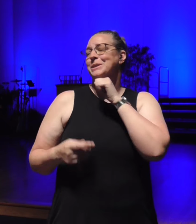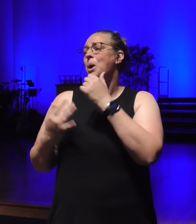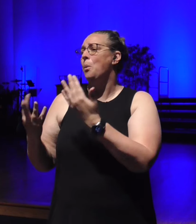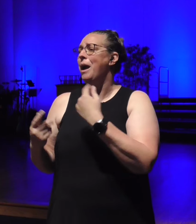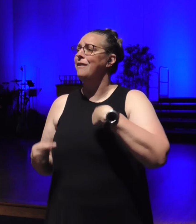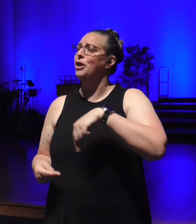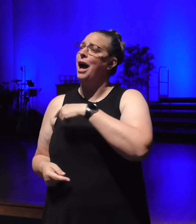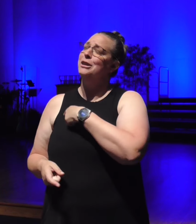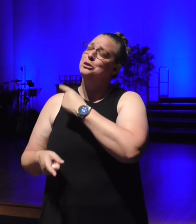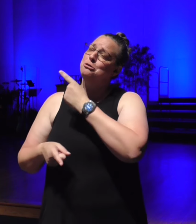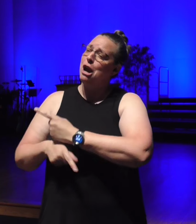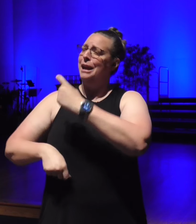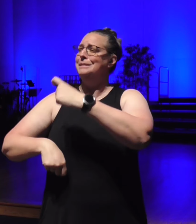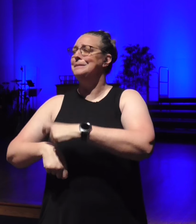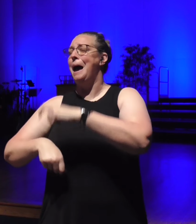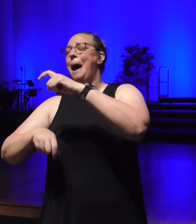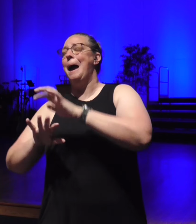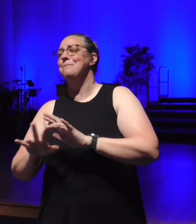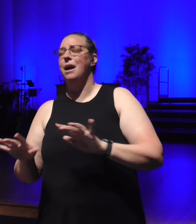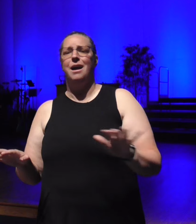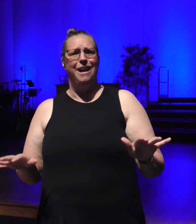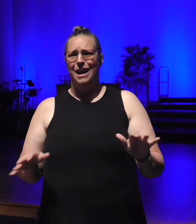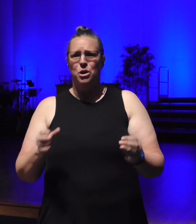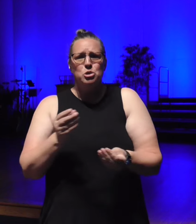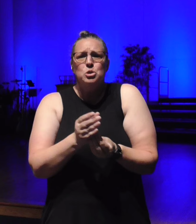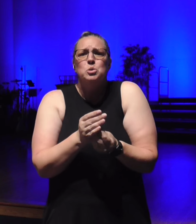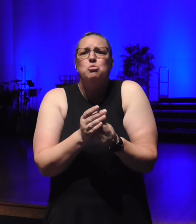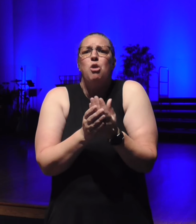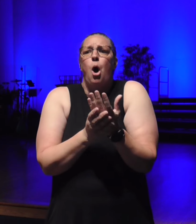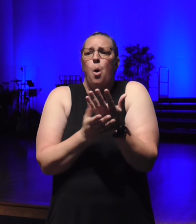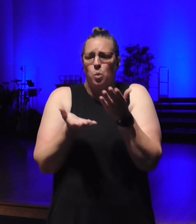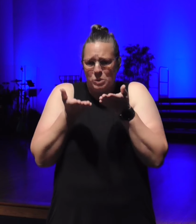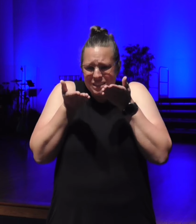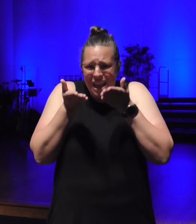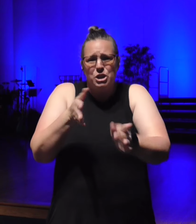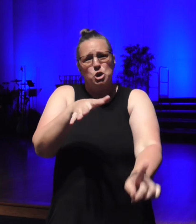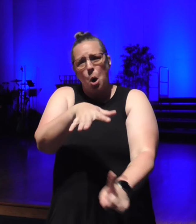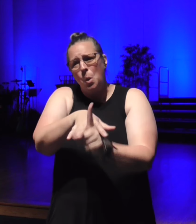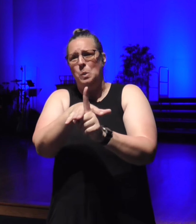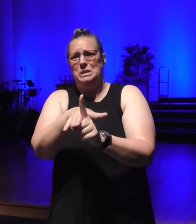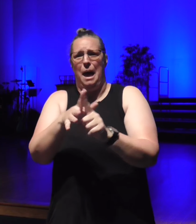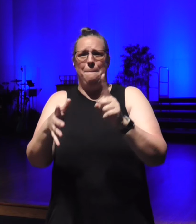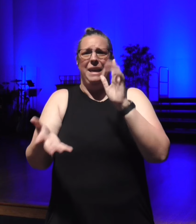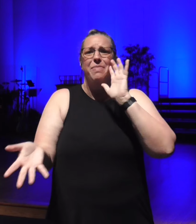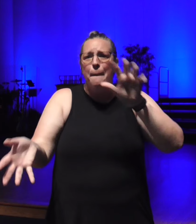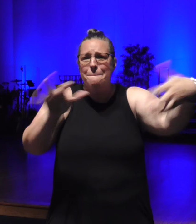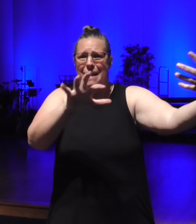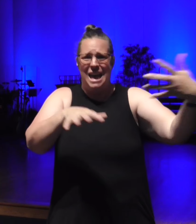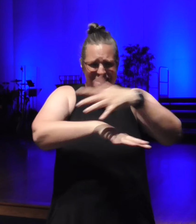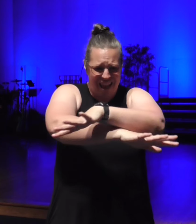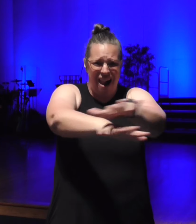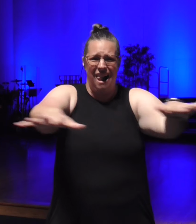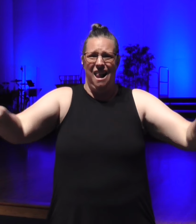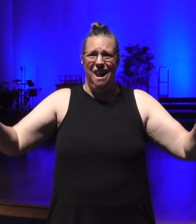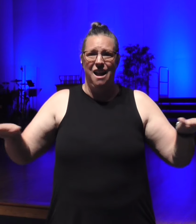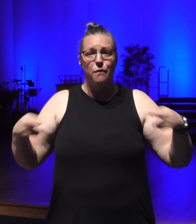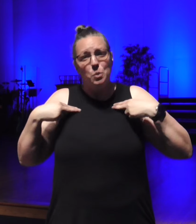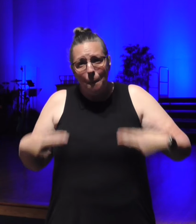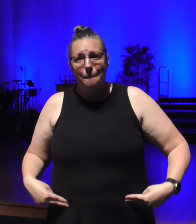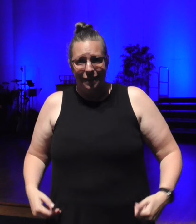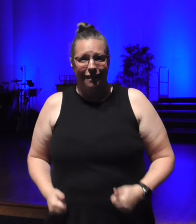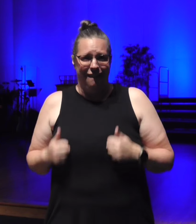She grows her roses in the noise, in the grief, in the beautiful, unbearable mess of human